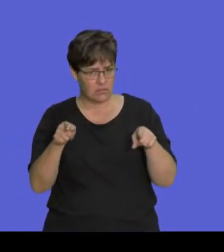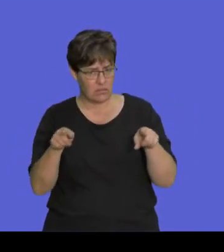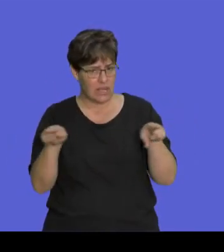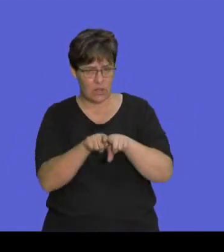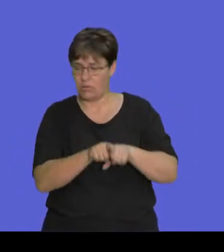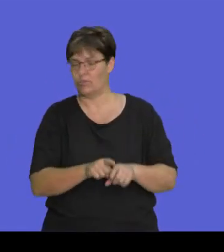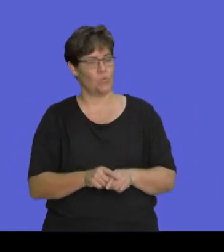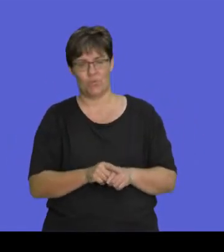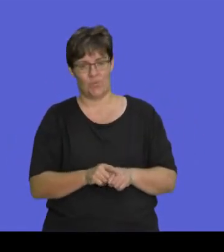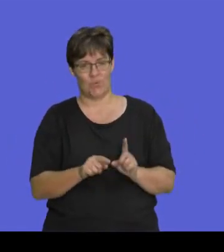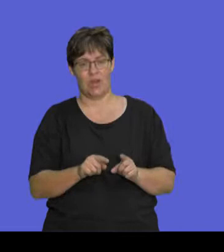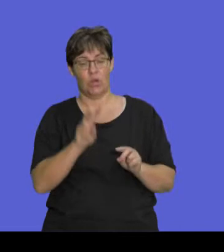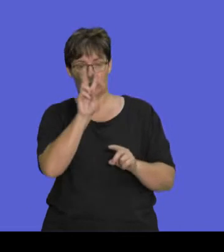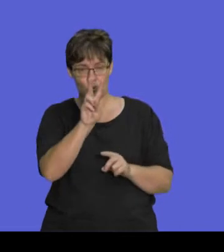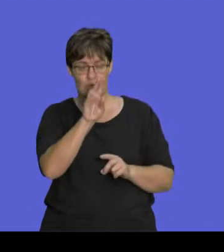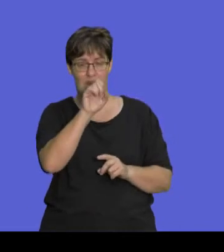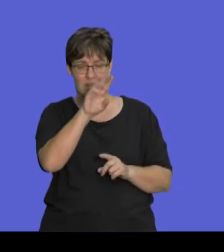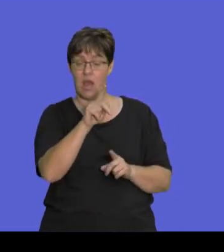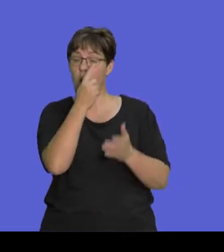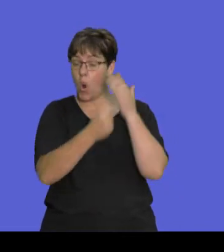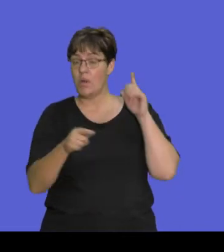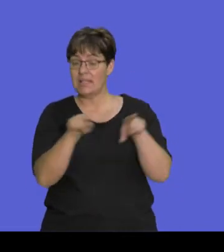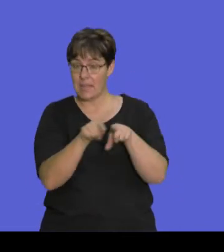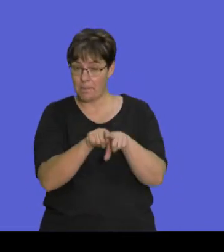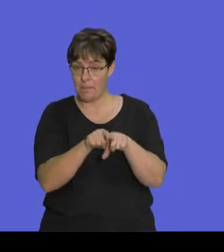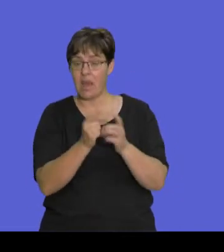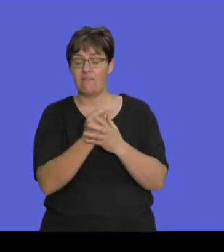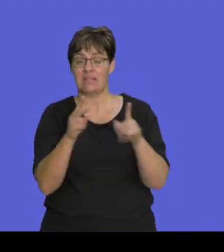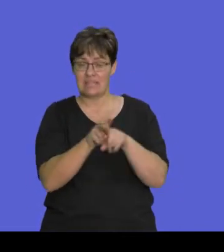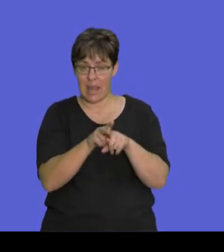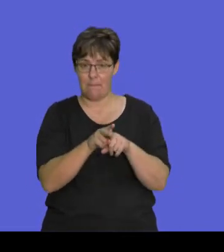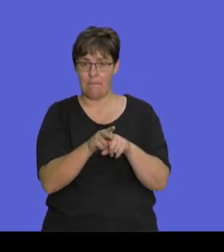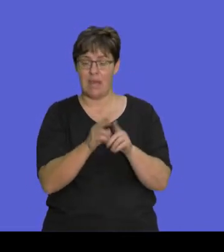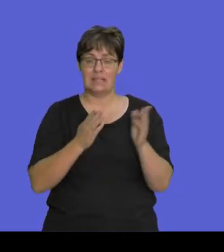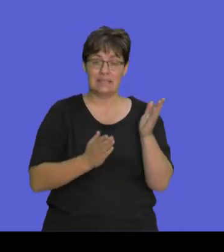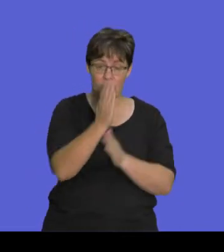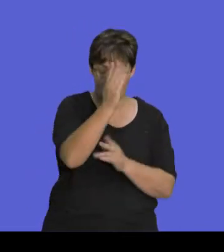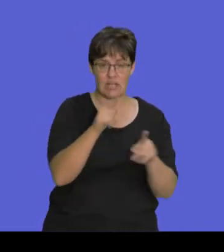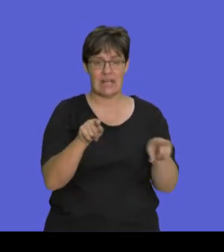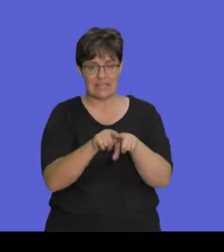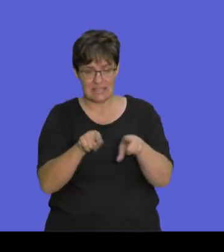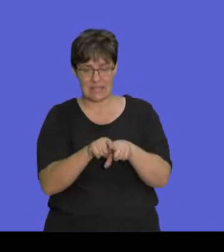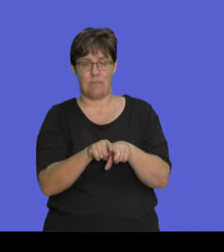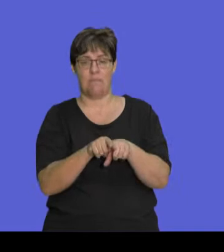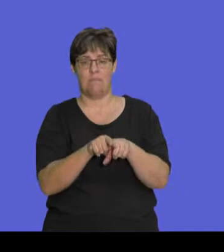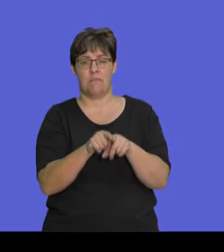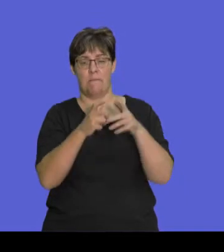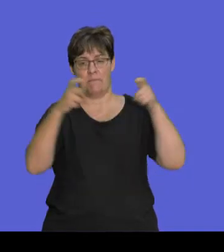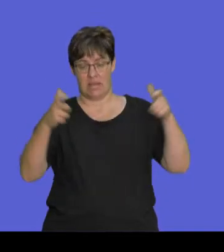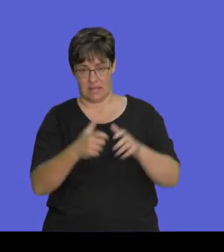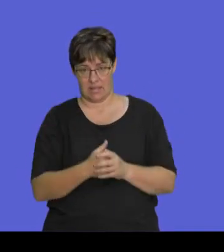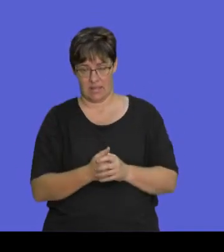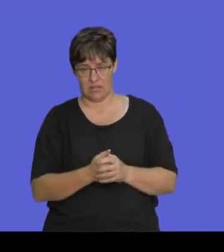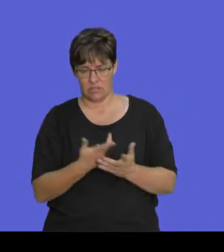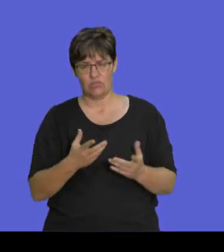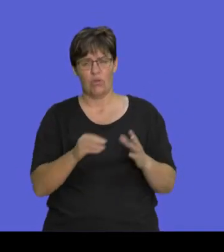if they've got same magnitude and same direction, right? So just to bring enough, some concepts that are